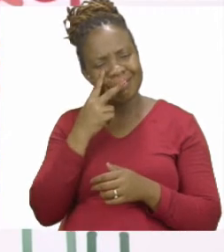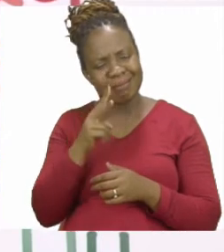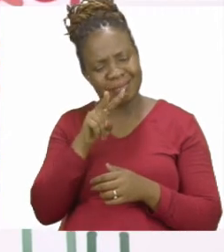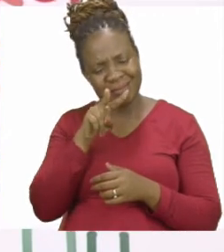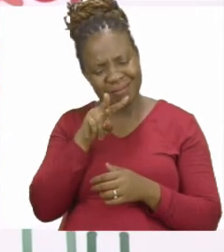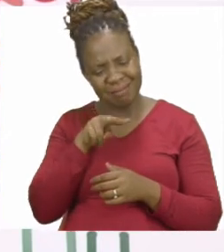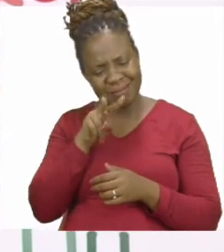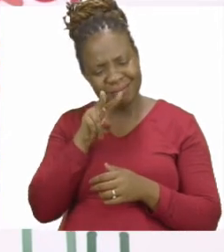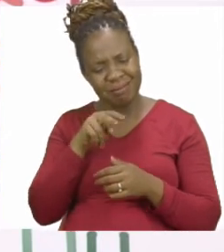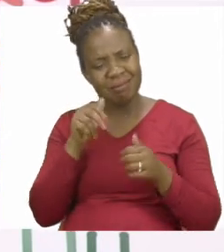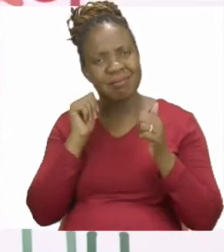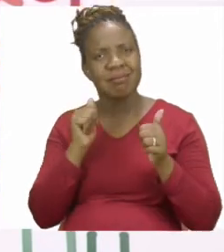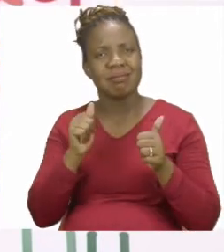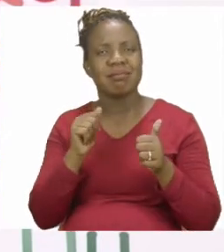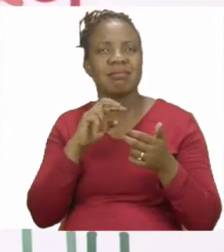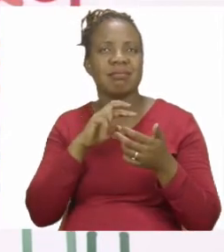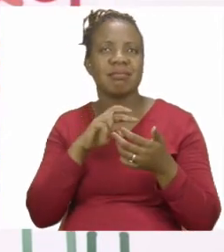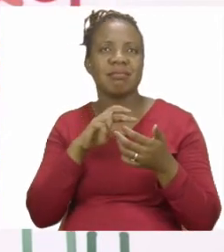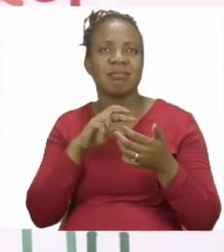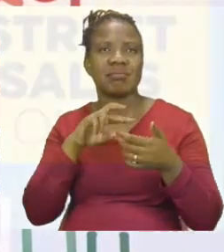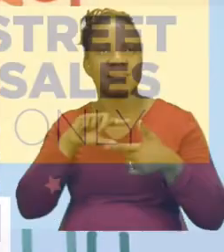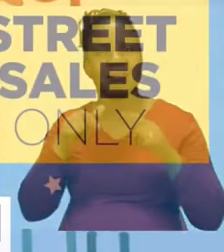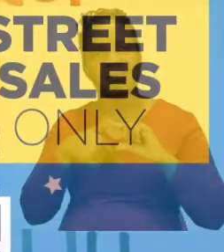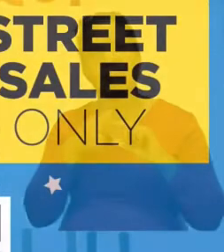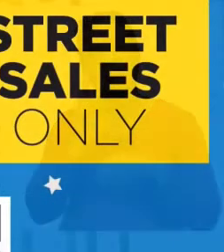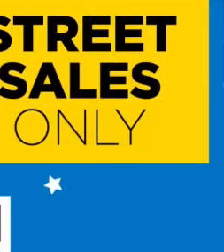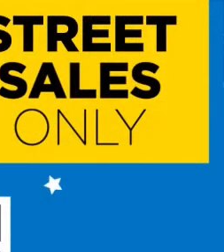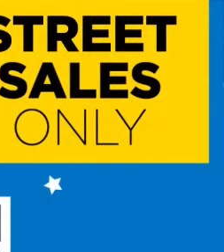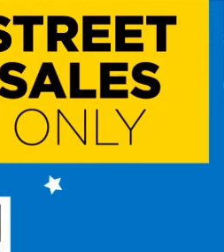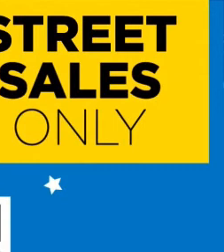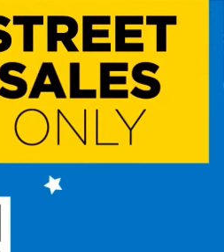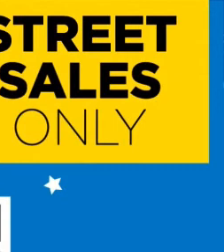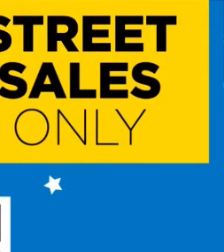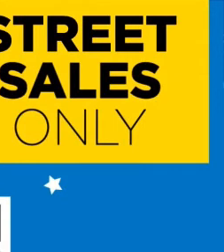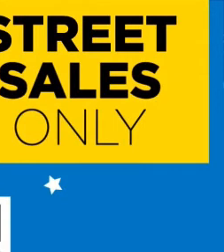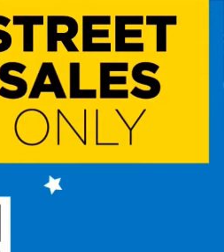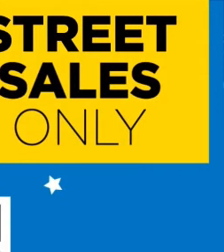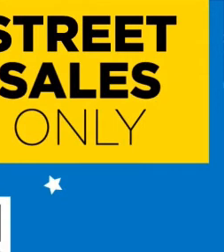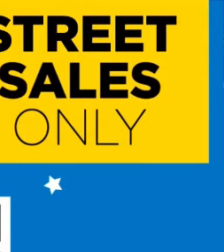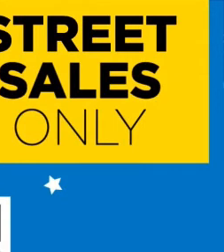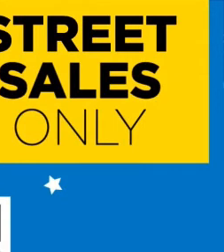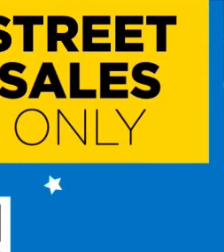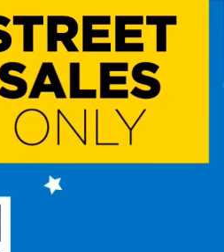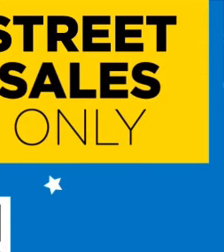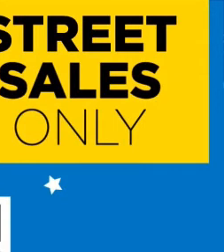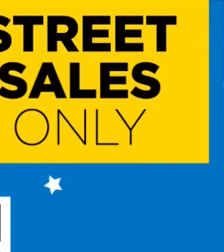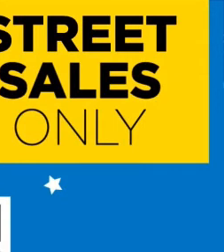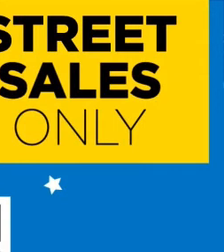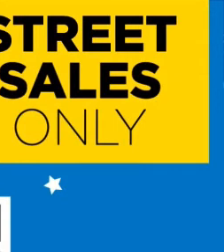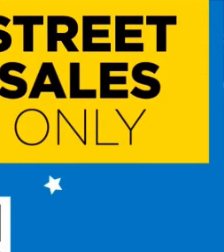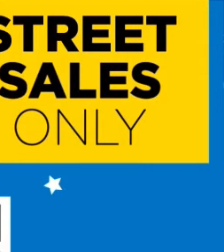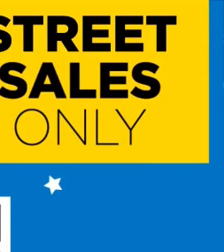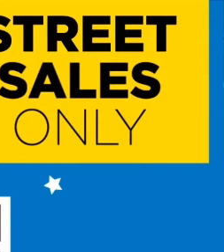it in. I will see you shortly after the ad break. Follow us on MyZone Facebook, Active Kids, to watch your daily